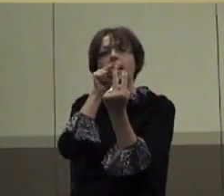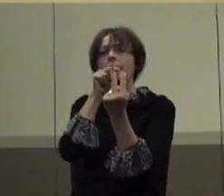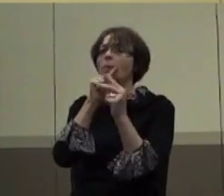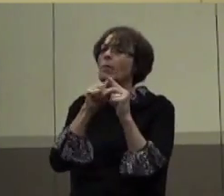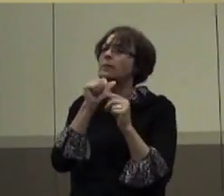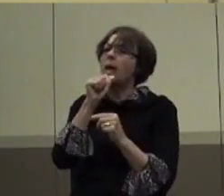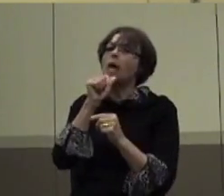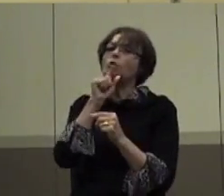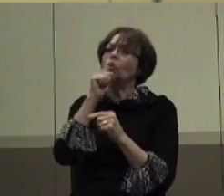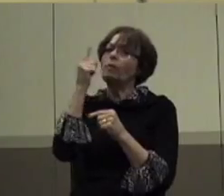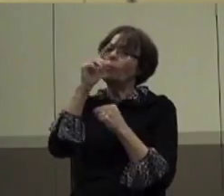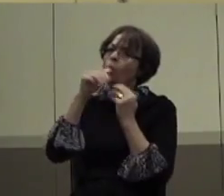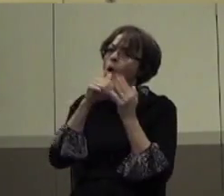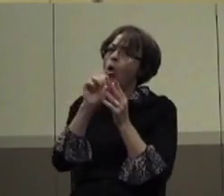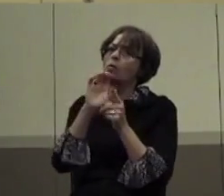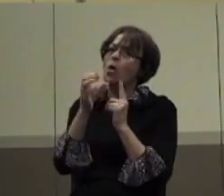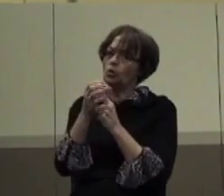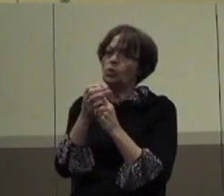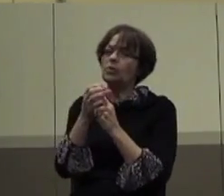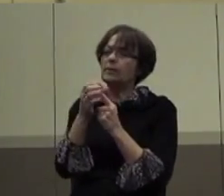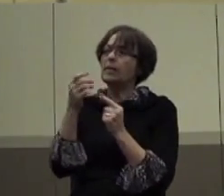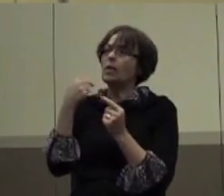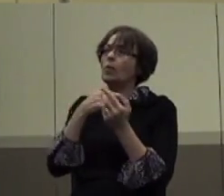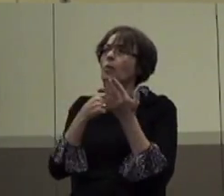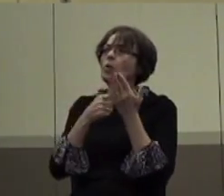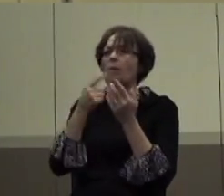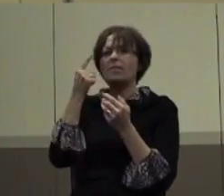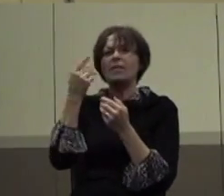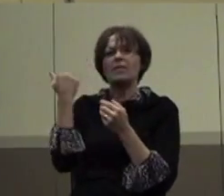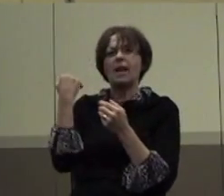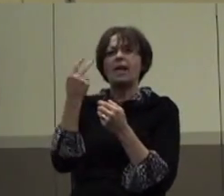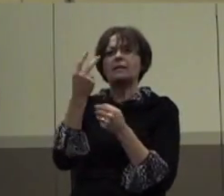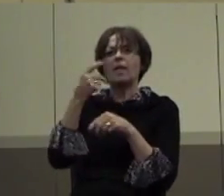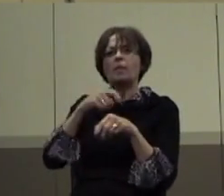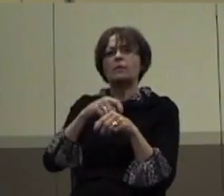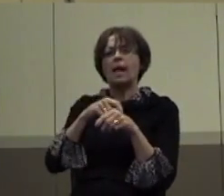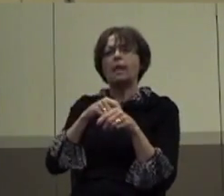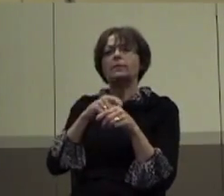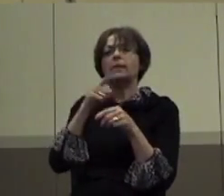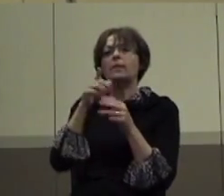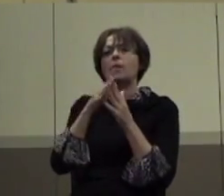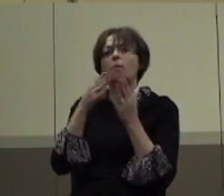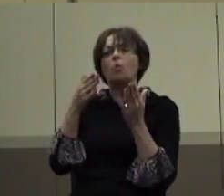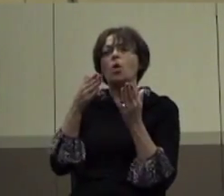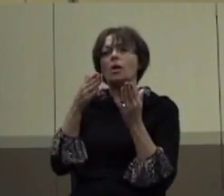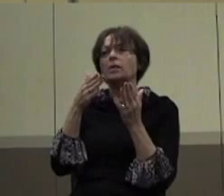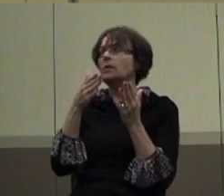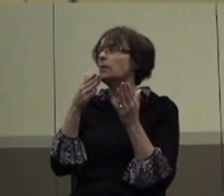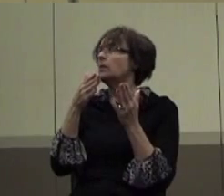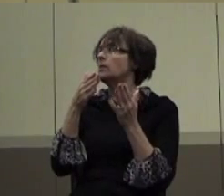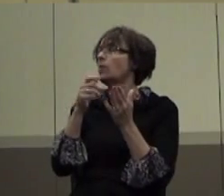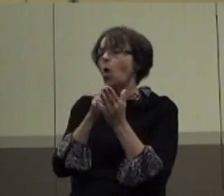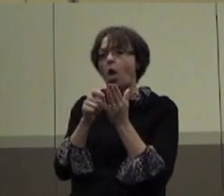true for all cultures. We even talked about, I think last couple of times, we talked about, there's the book by,